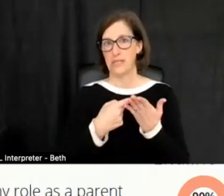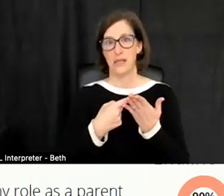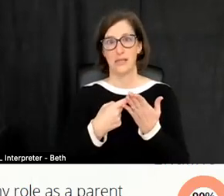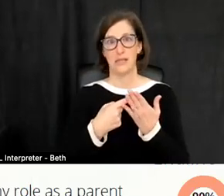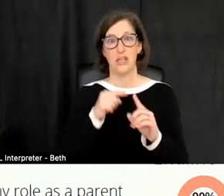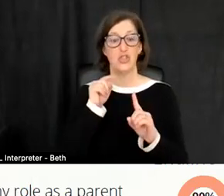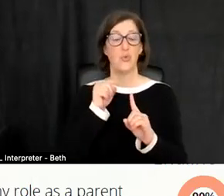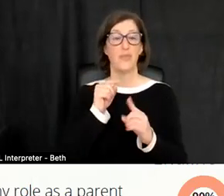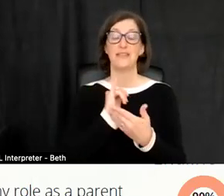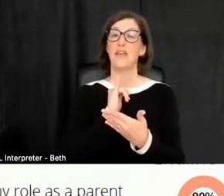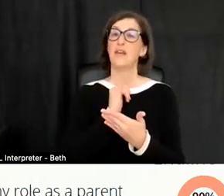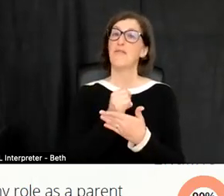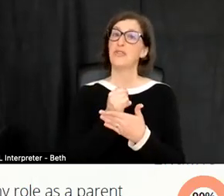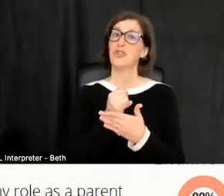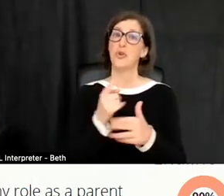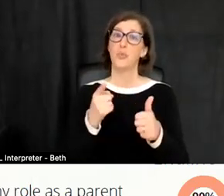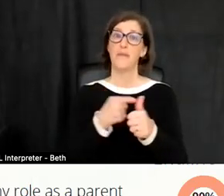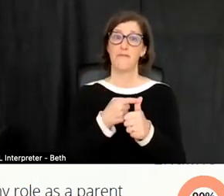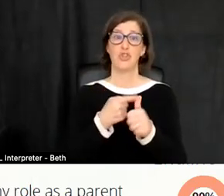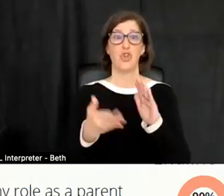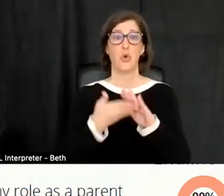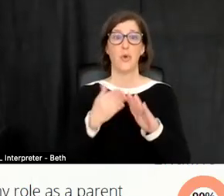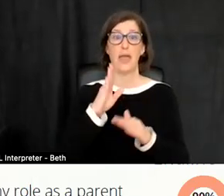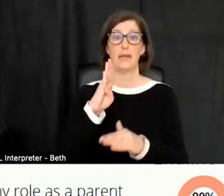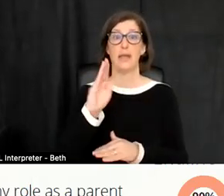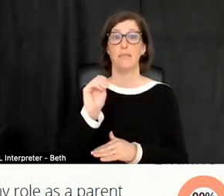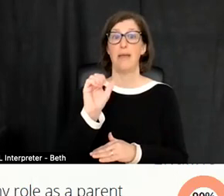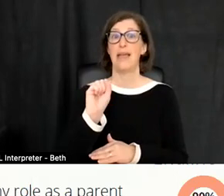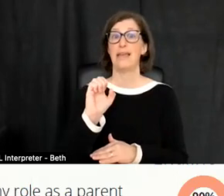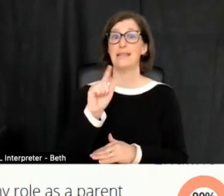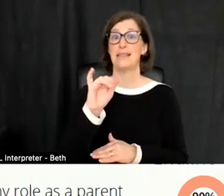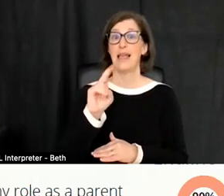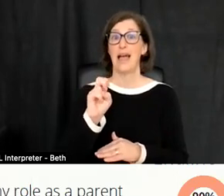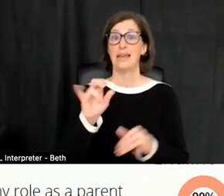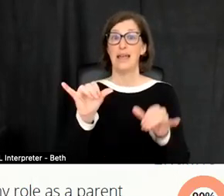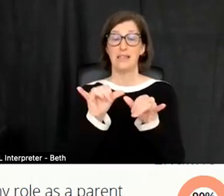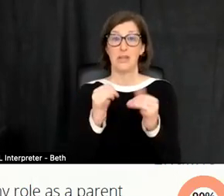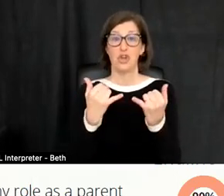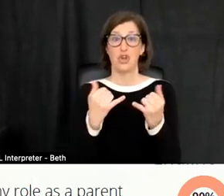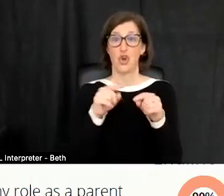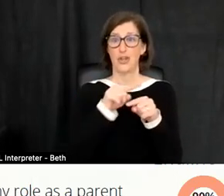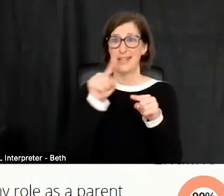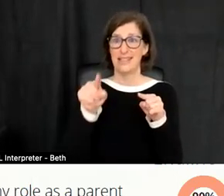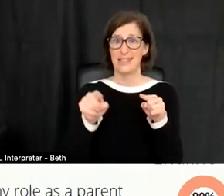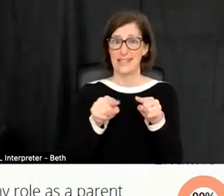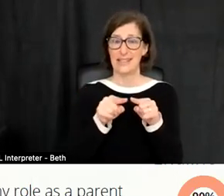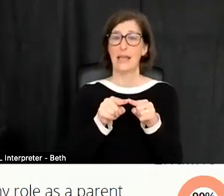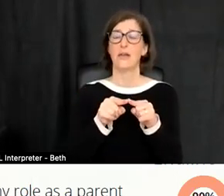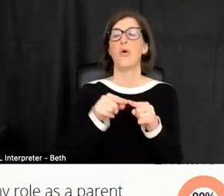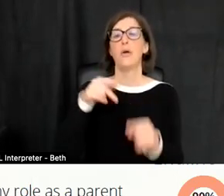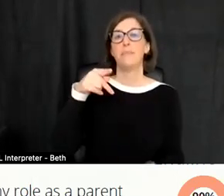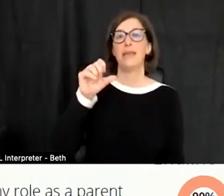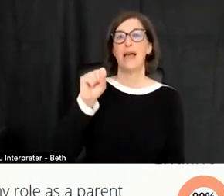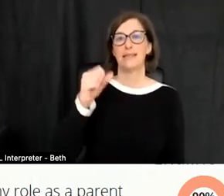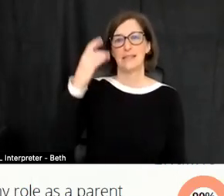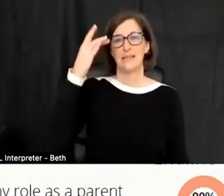this intervention, we first conducted a baseline to measure the current psychosocial distress